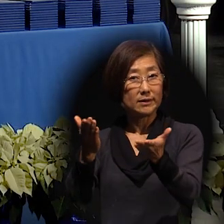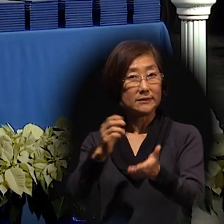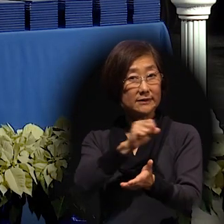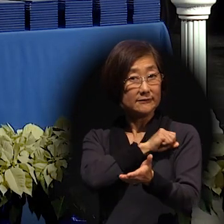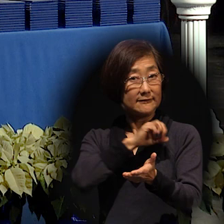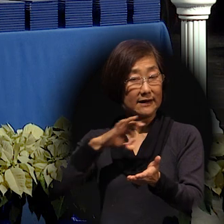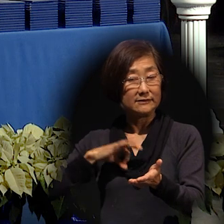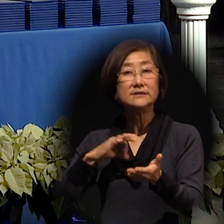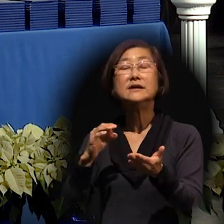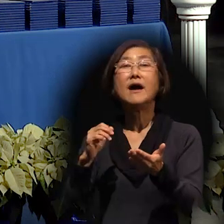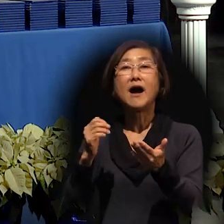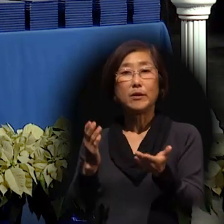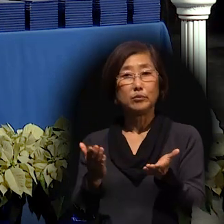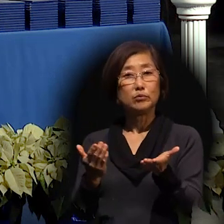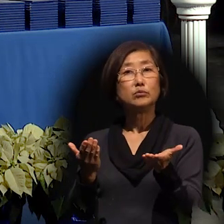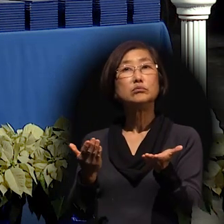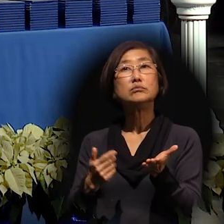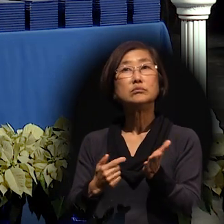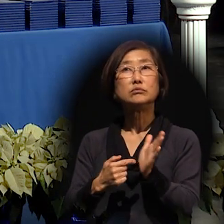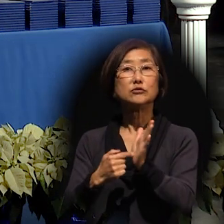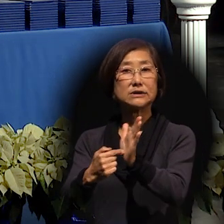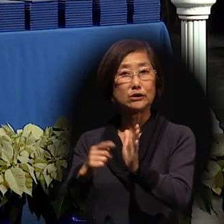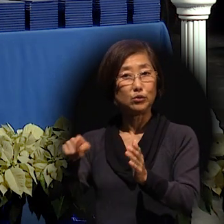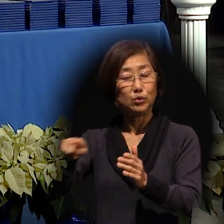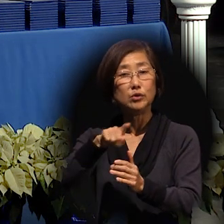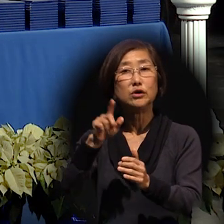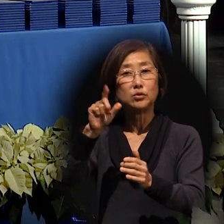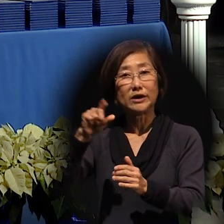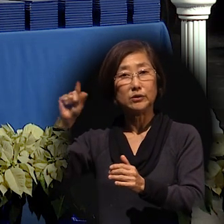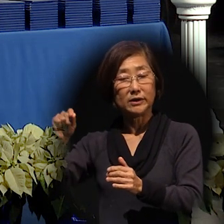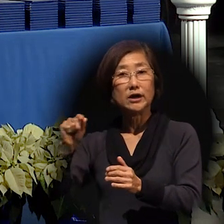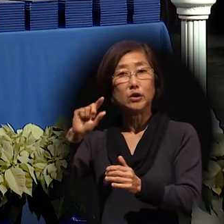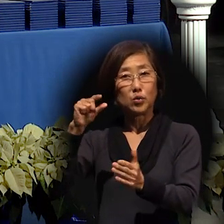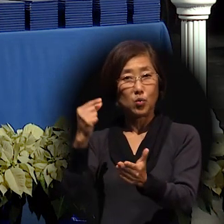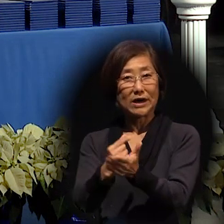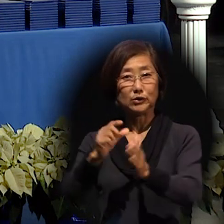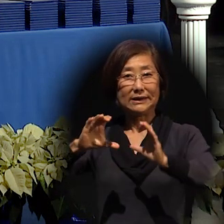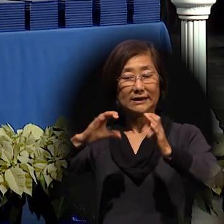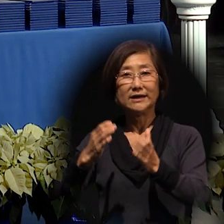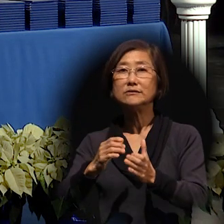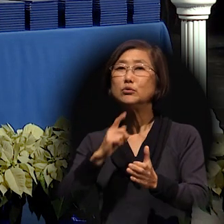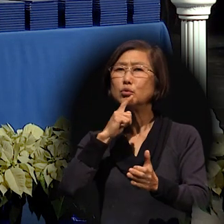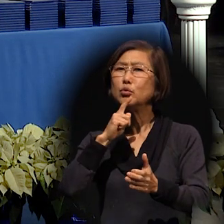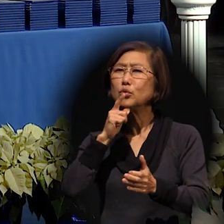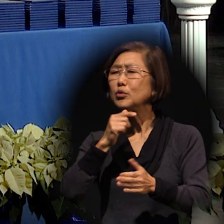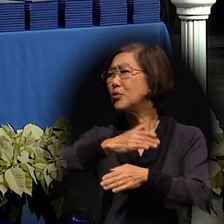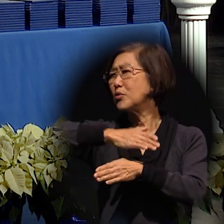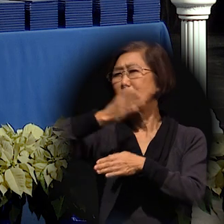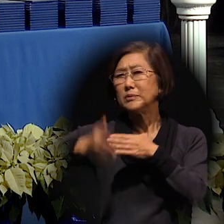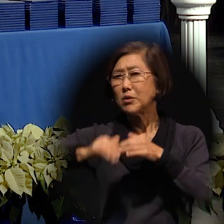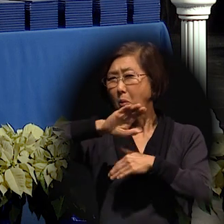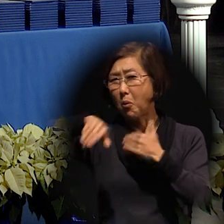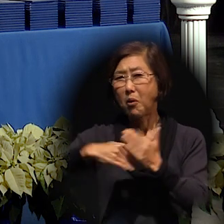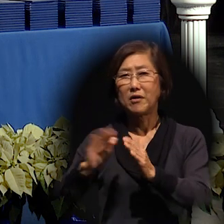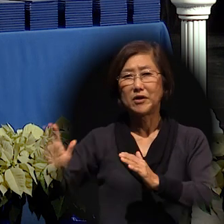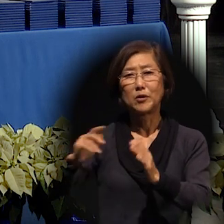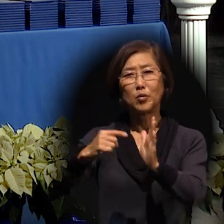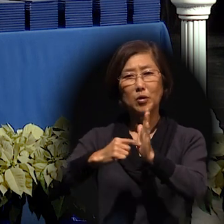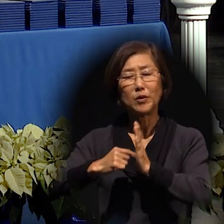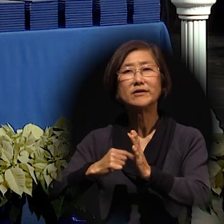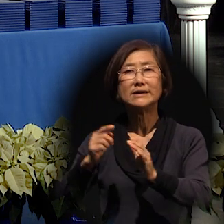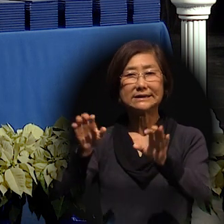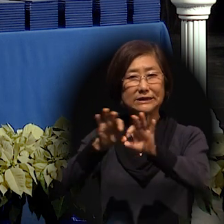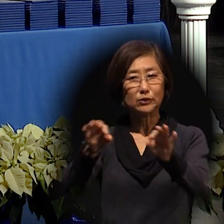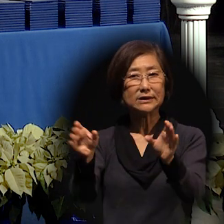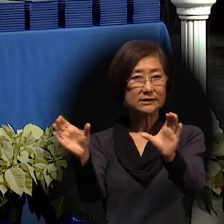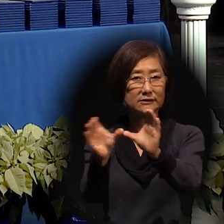of the faculty, I present to you the members of the 2020 graduating class who have completed all of the requirements for the